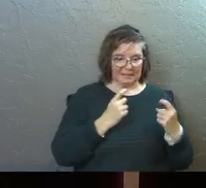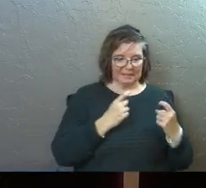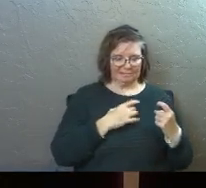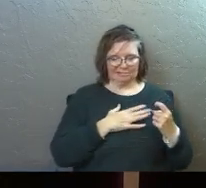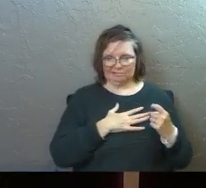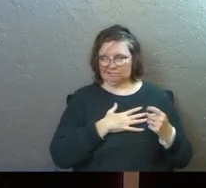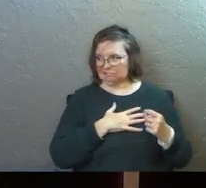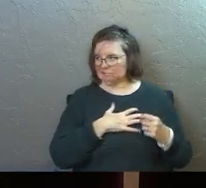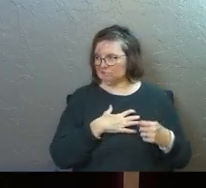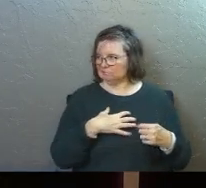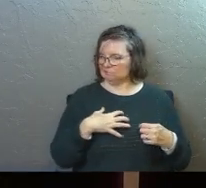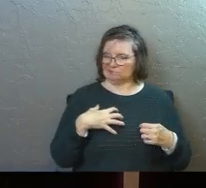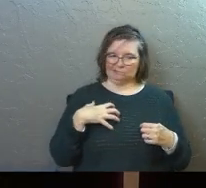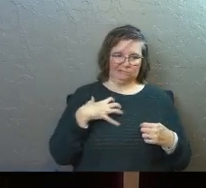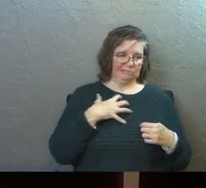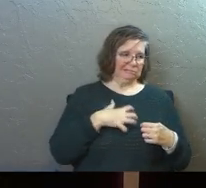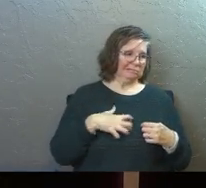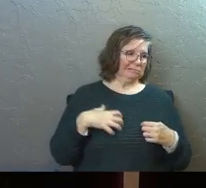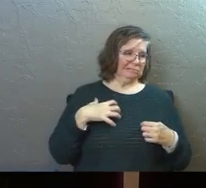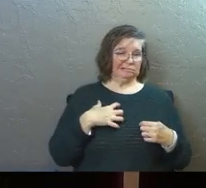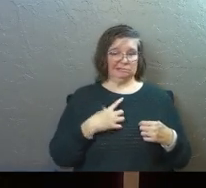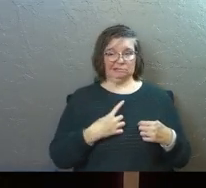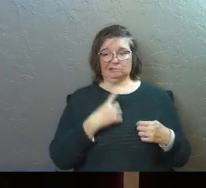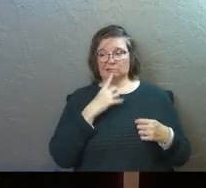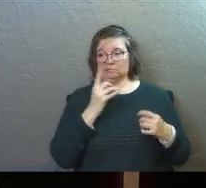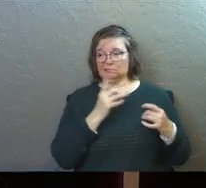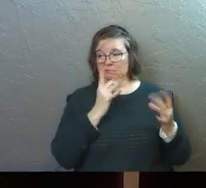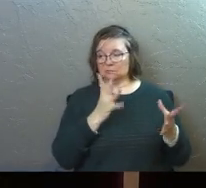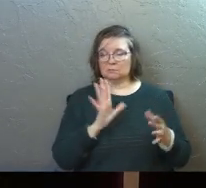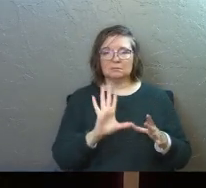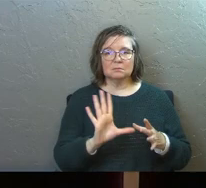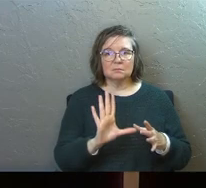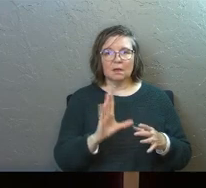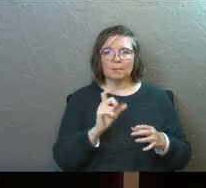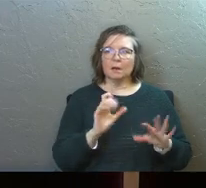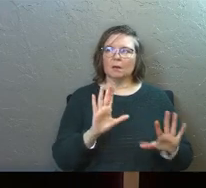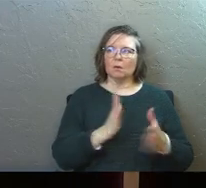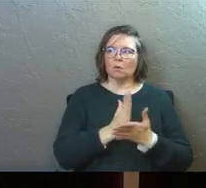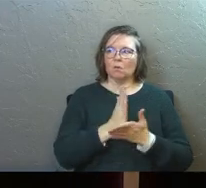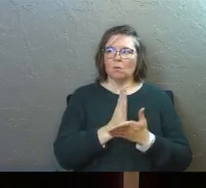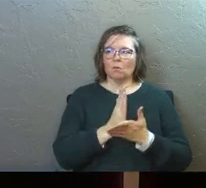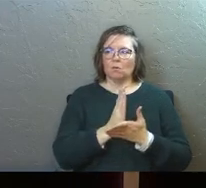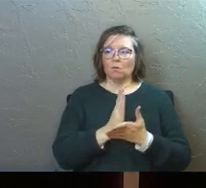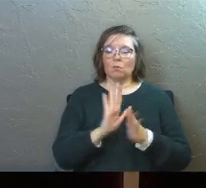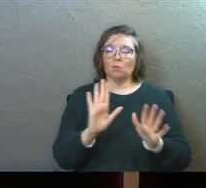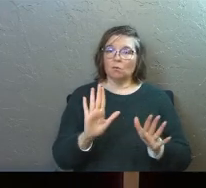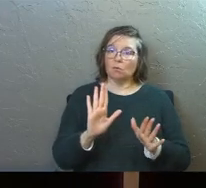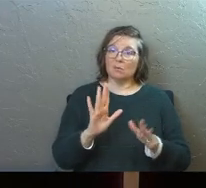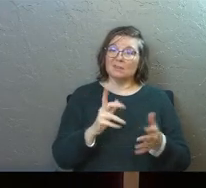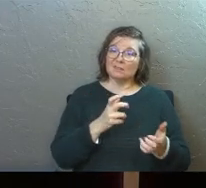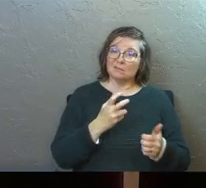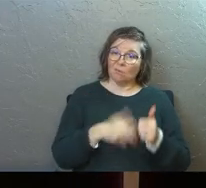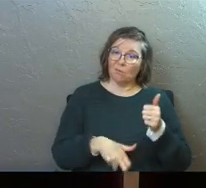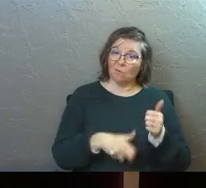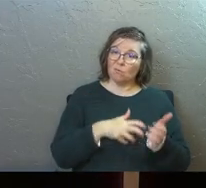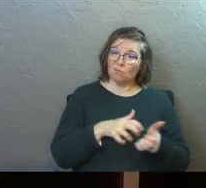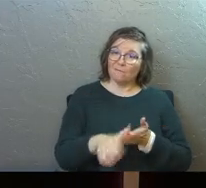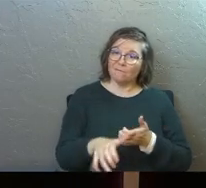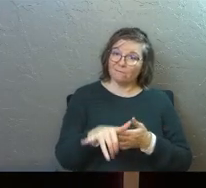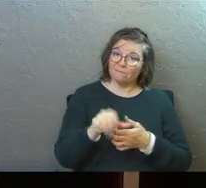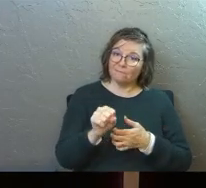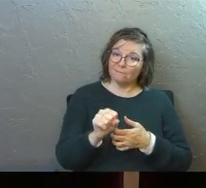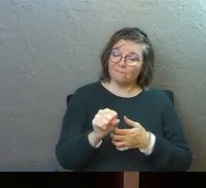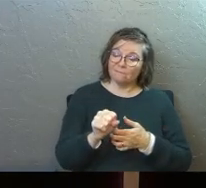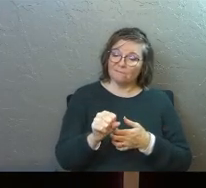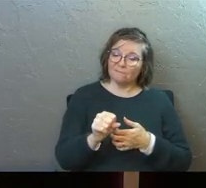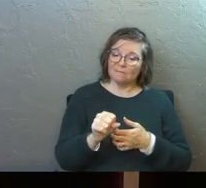and go, oh man, it's so bad, you suck. But to go, all right, this is rough. This is an